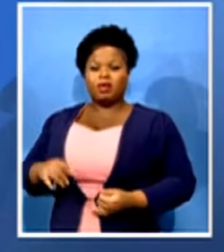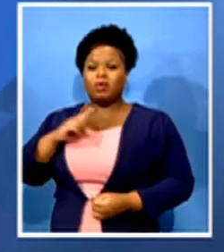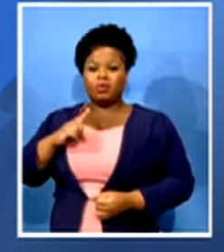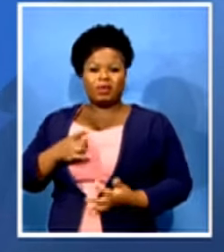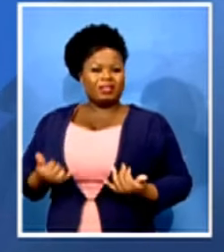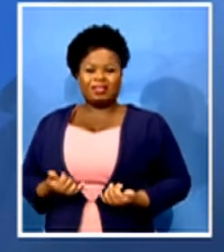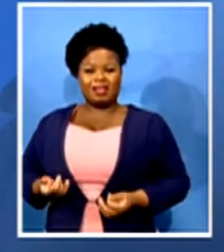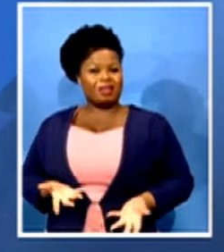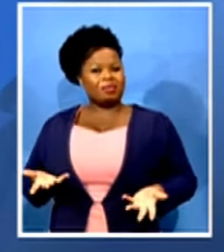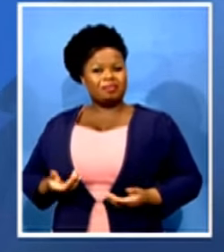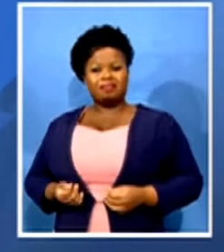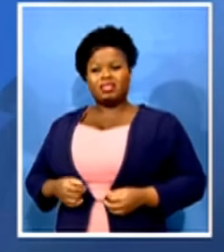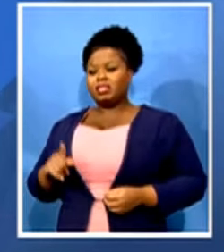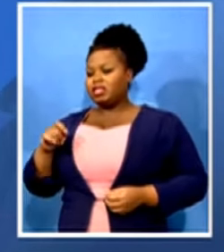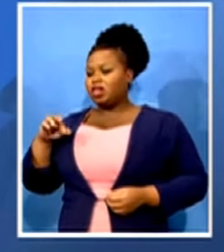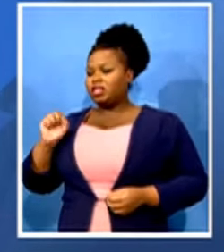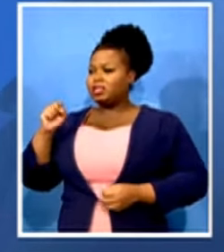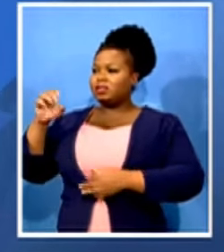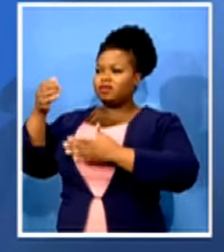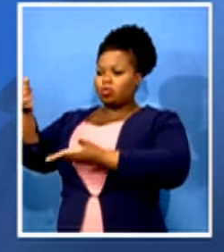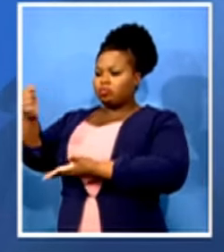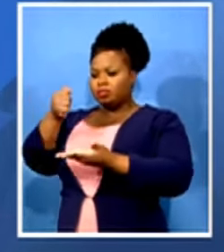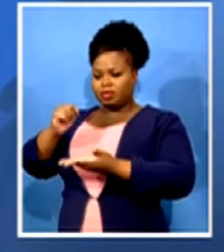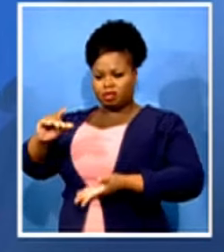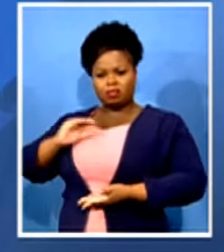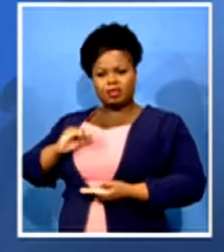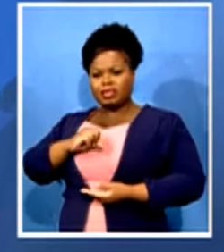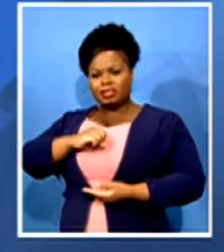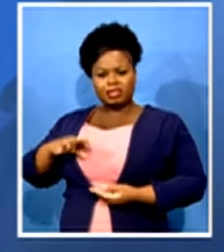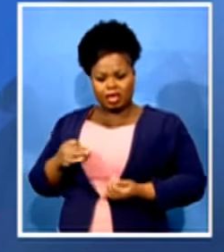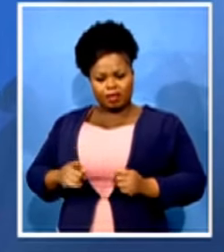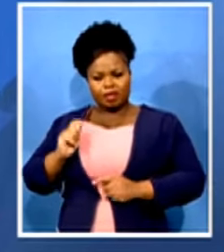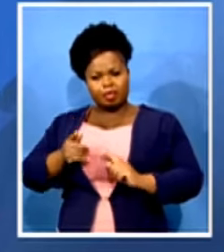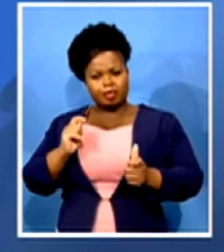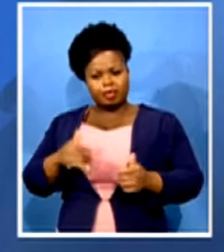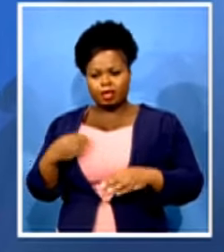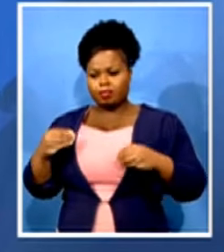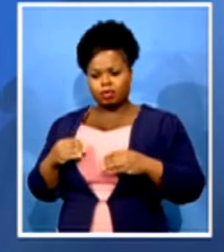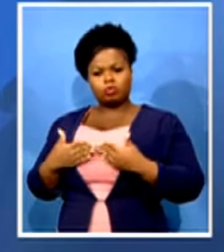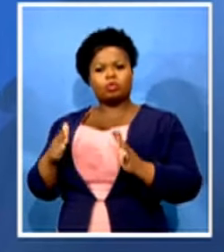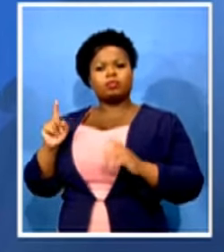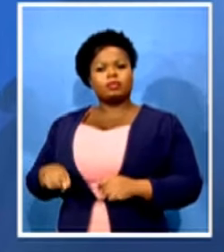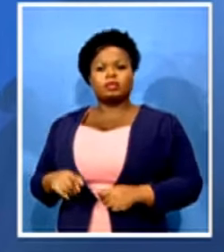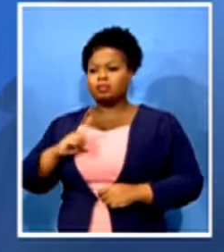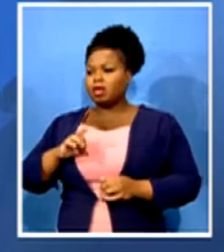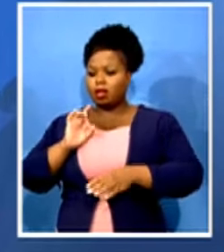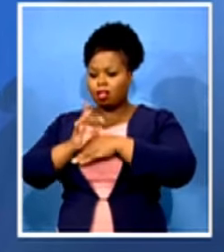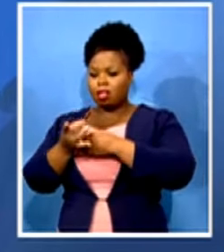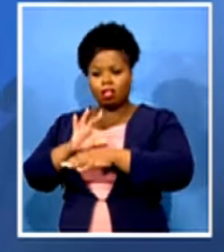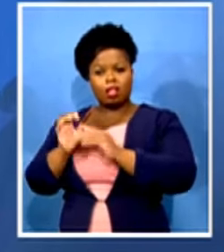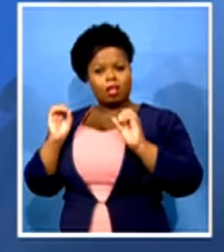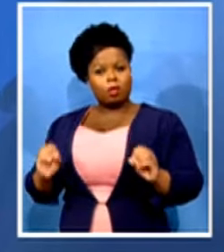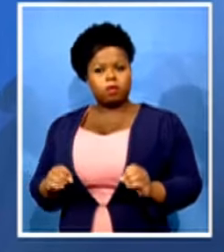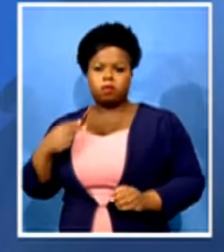our people employed. We need to keep our businesses open. And we cannot do it without proper consultation and a coherent relationship where we work together